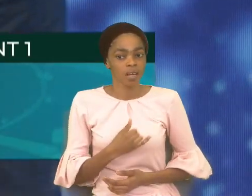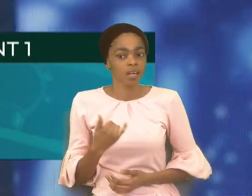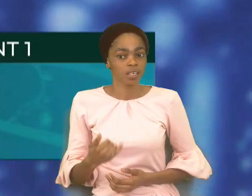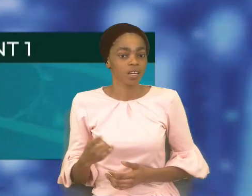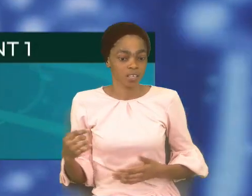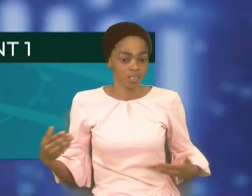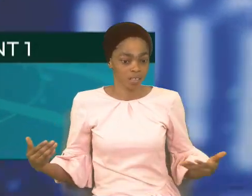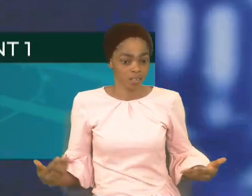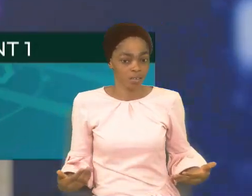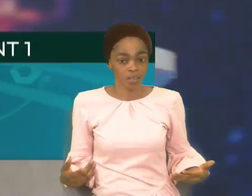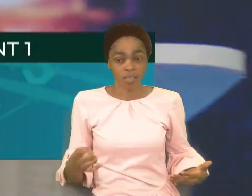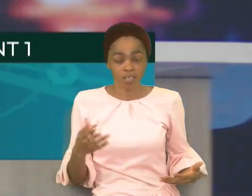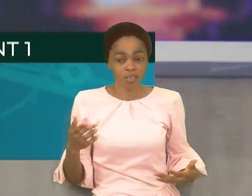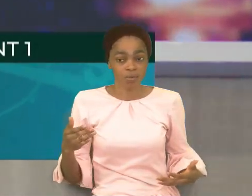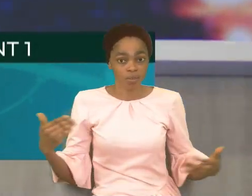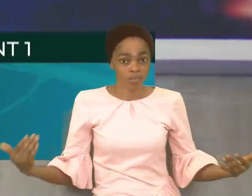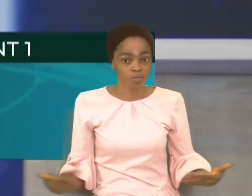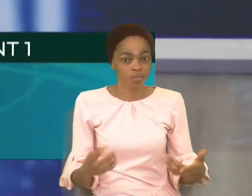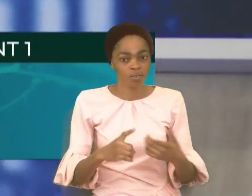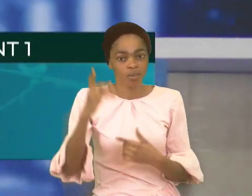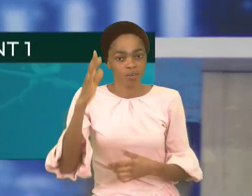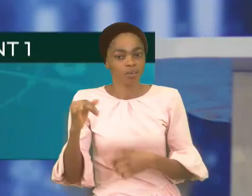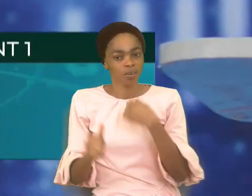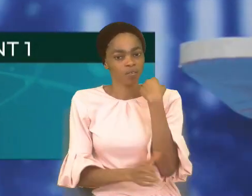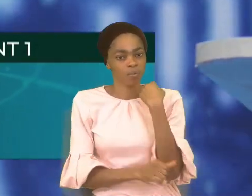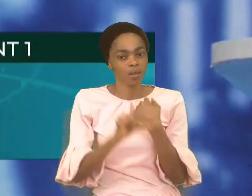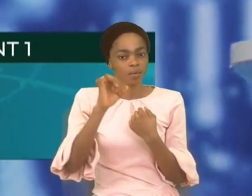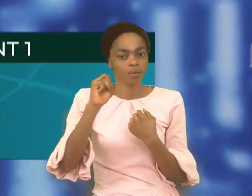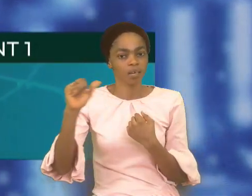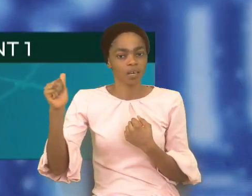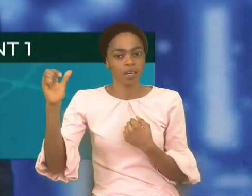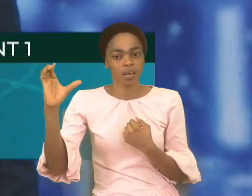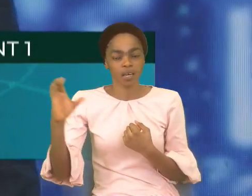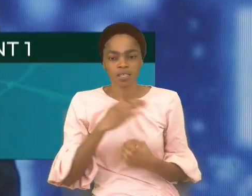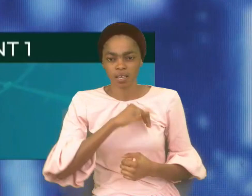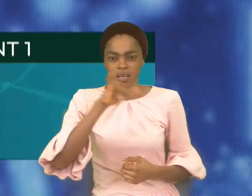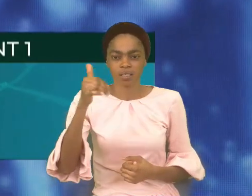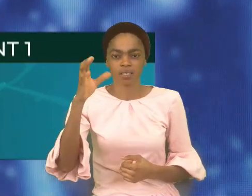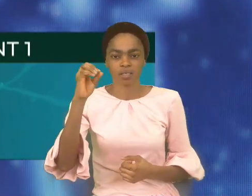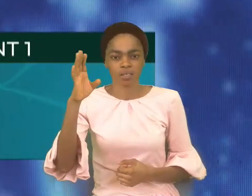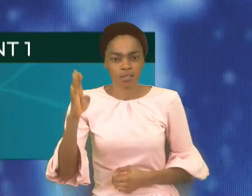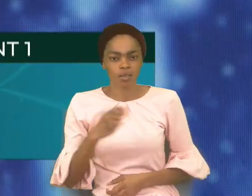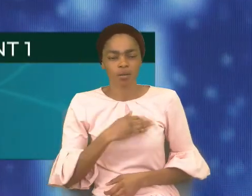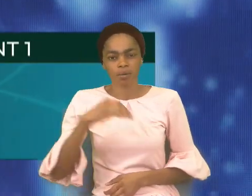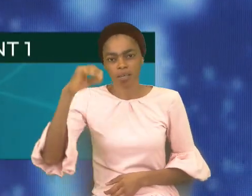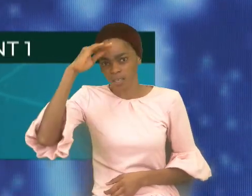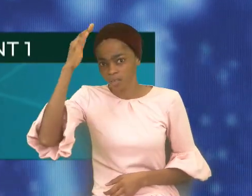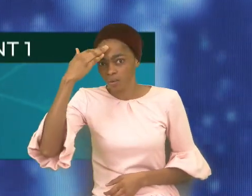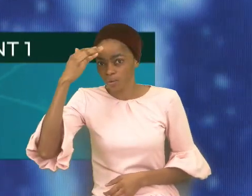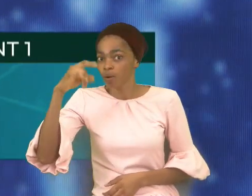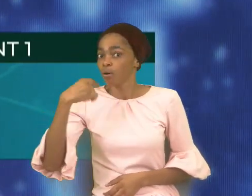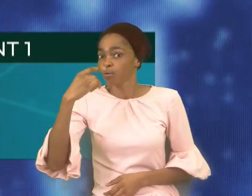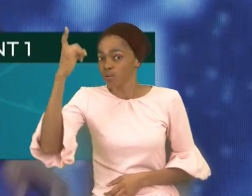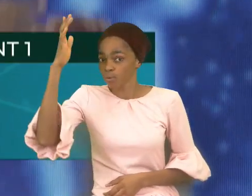And he knew who God was mentally from the testimony, from the revelation